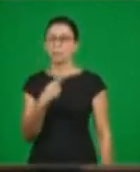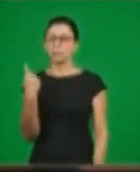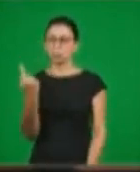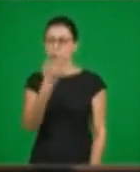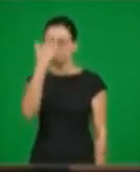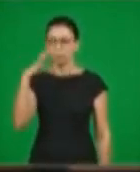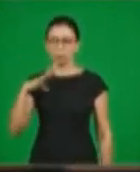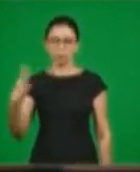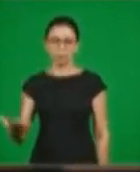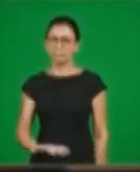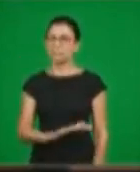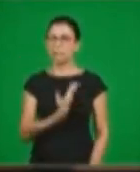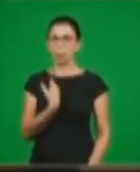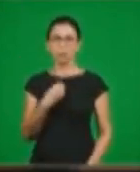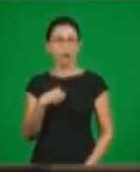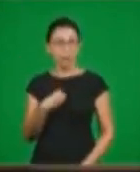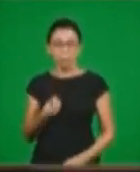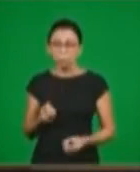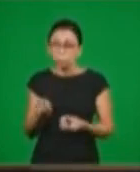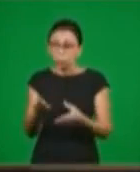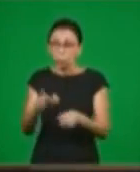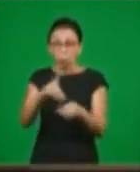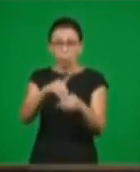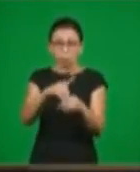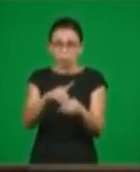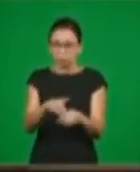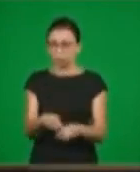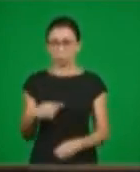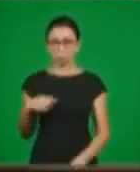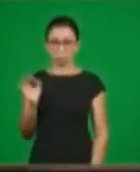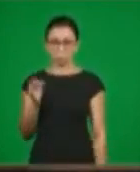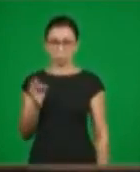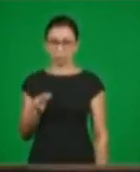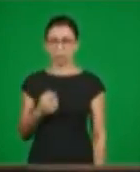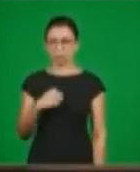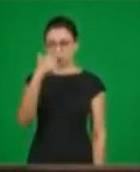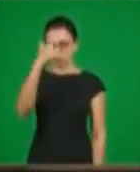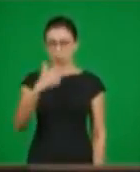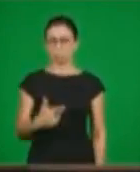You can't say, oh, everyone's saved, you know,